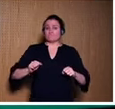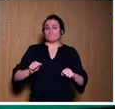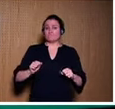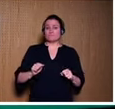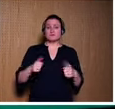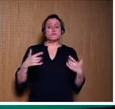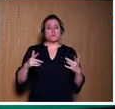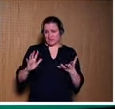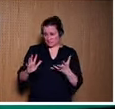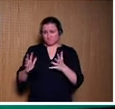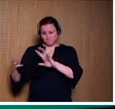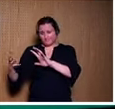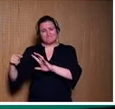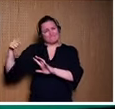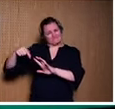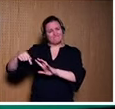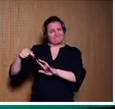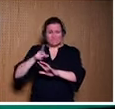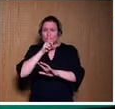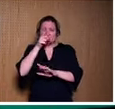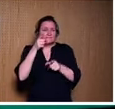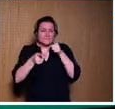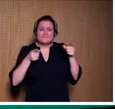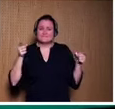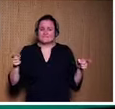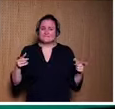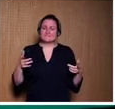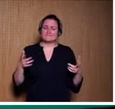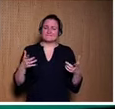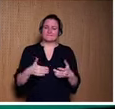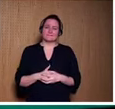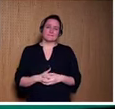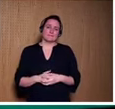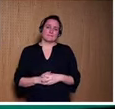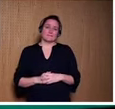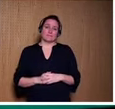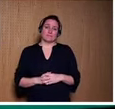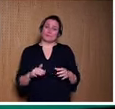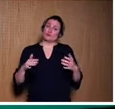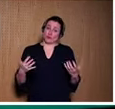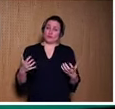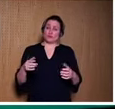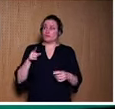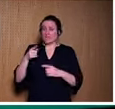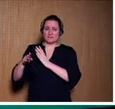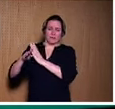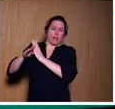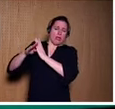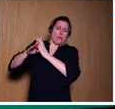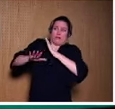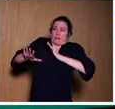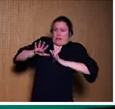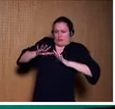The risks are real. The harms are real. And some lines have already been crossed,